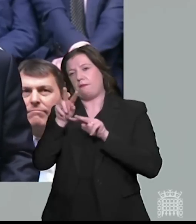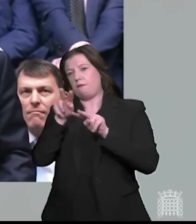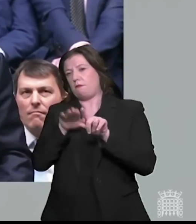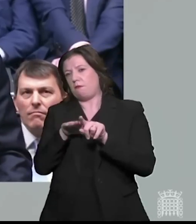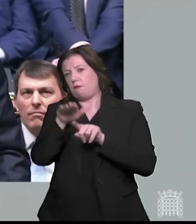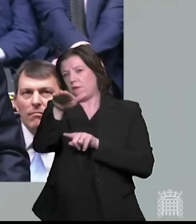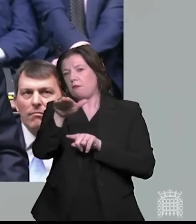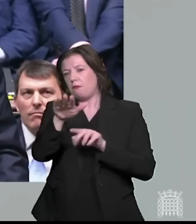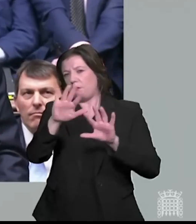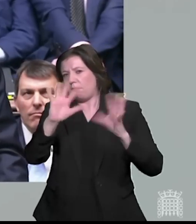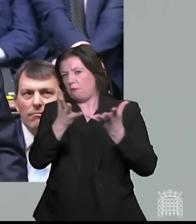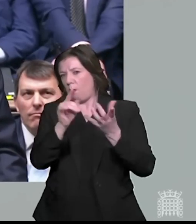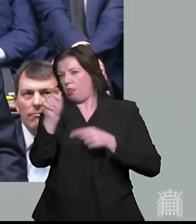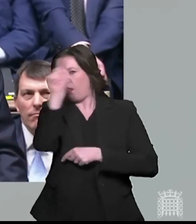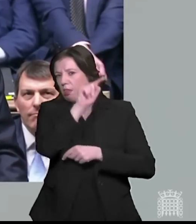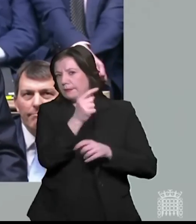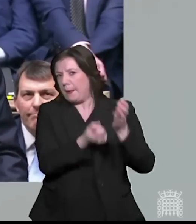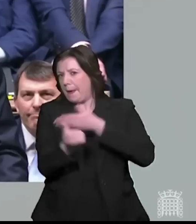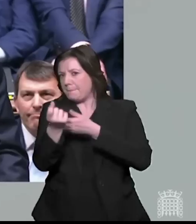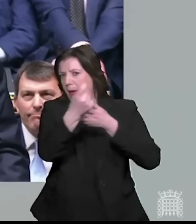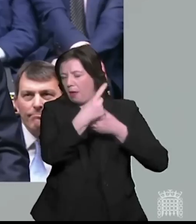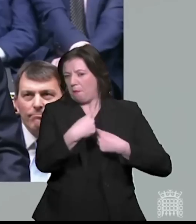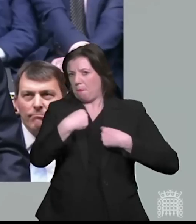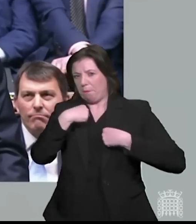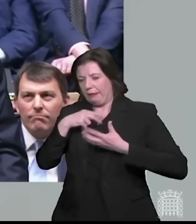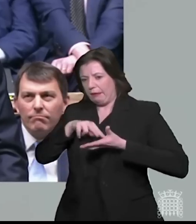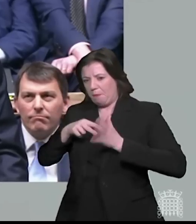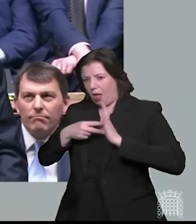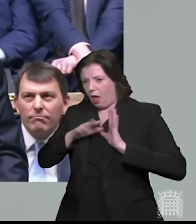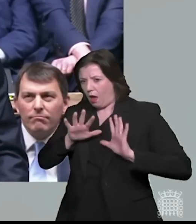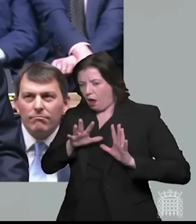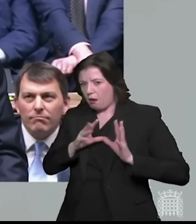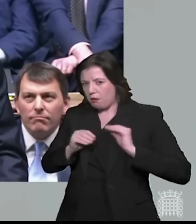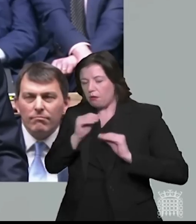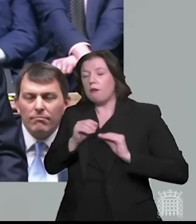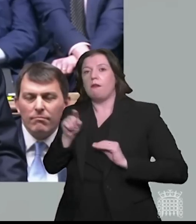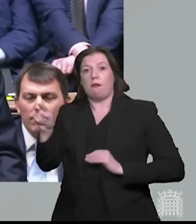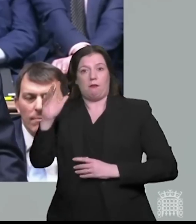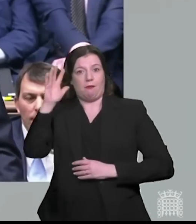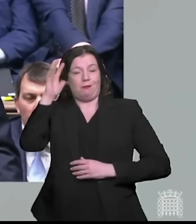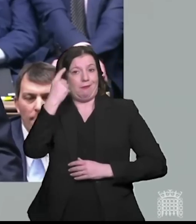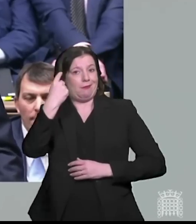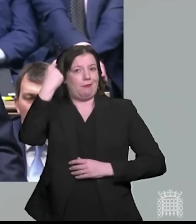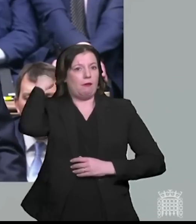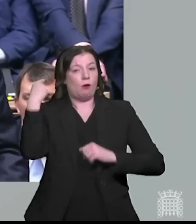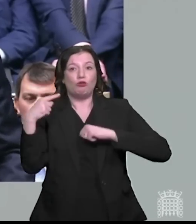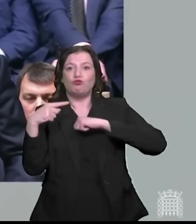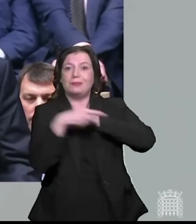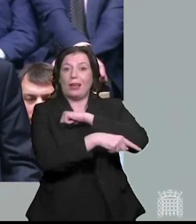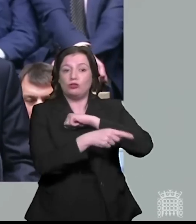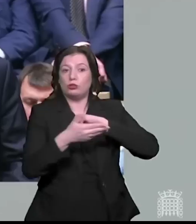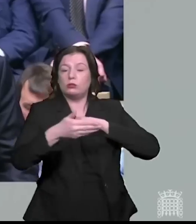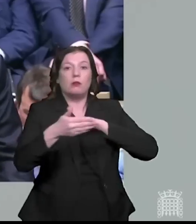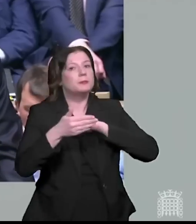changing international factors and the measures I take, the UK will not now enter a technical recession